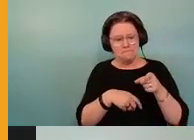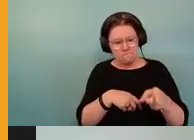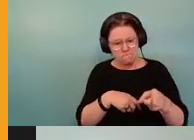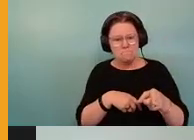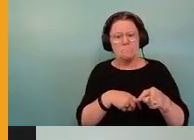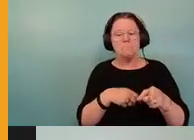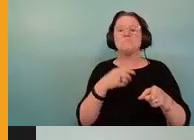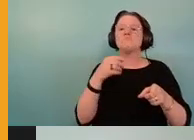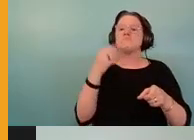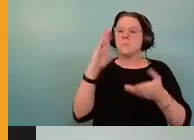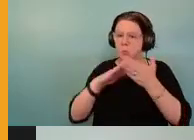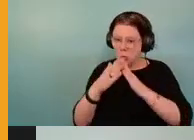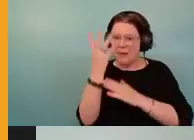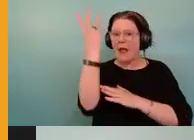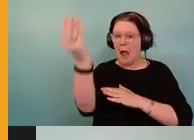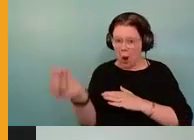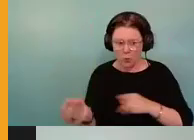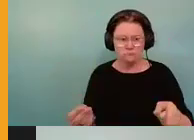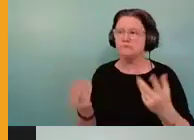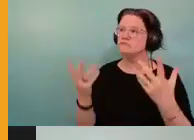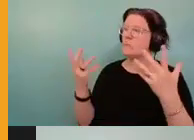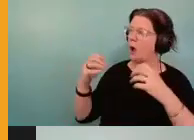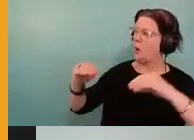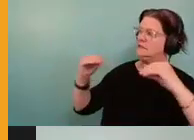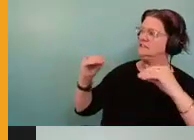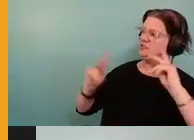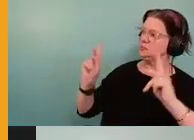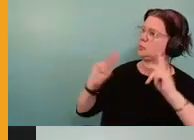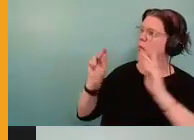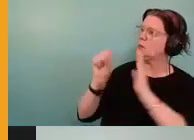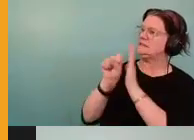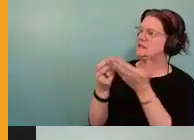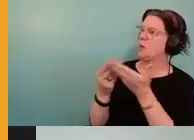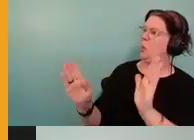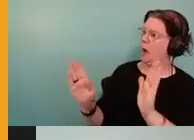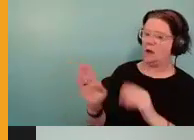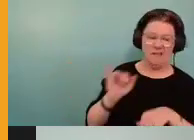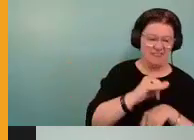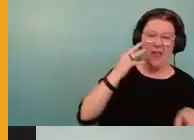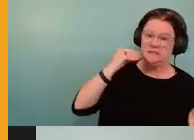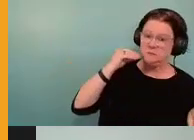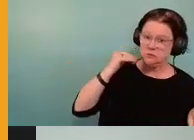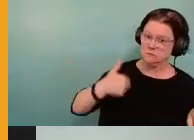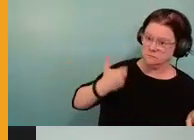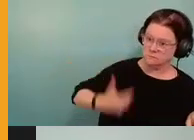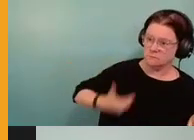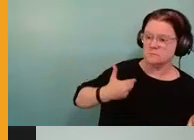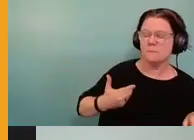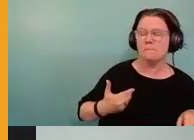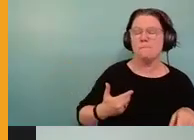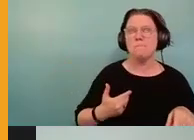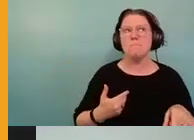the community and worked with me to do trainings for people around the state and around our community here. And one of the things